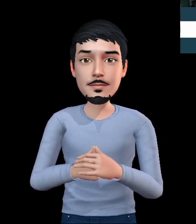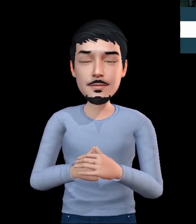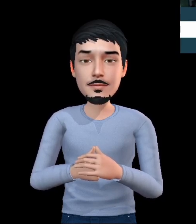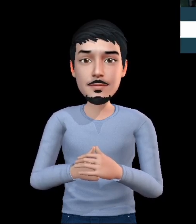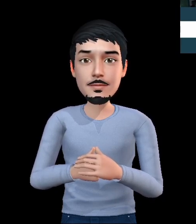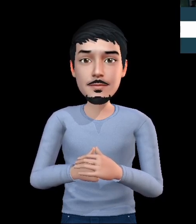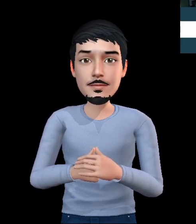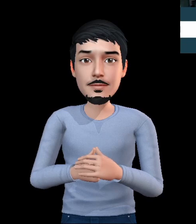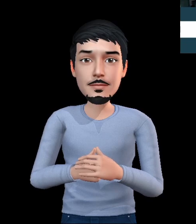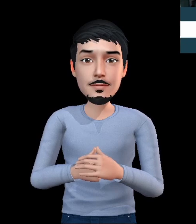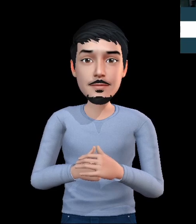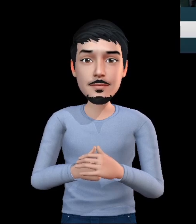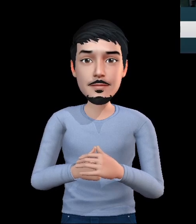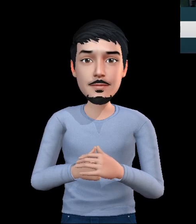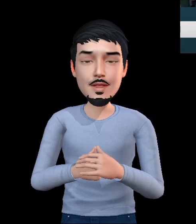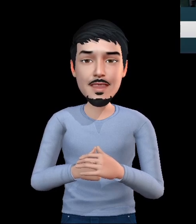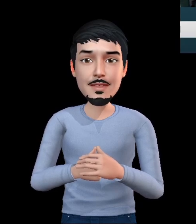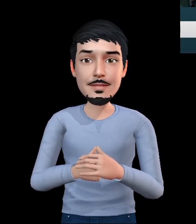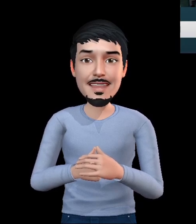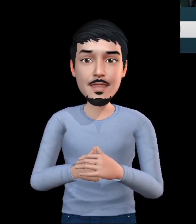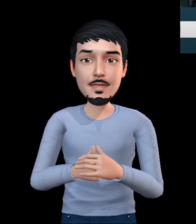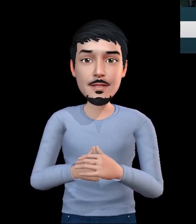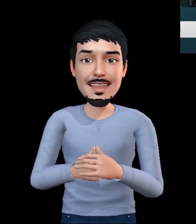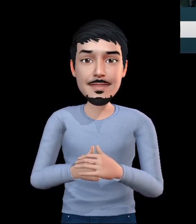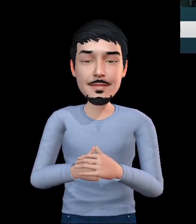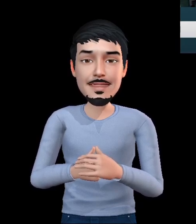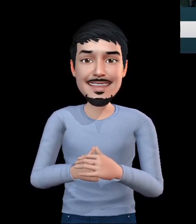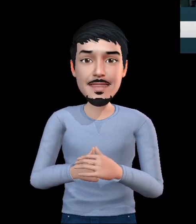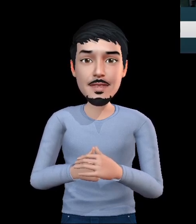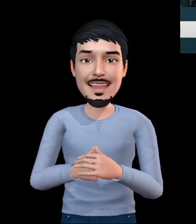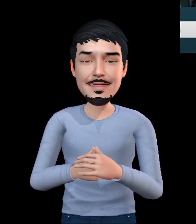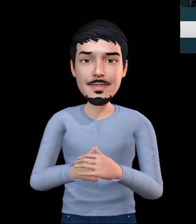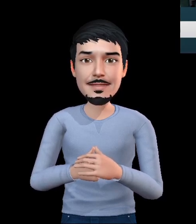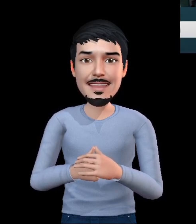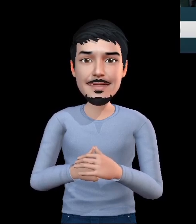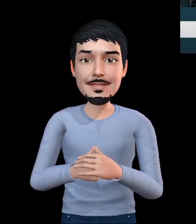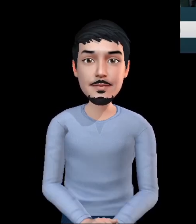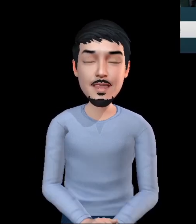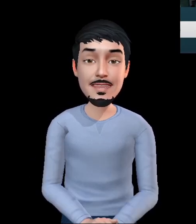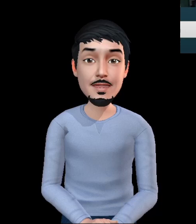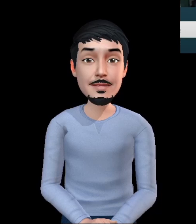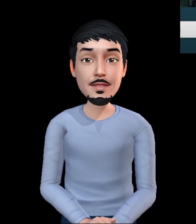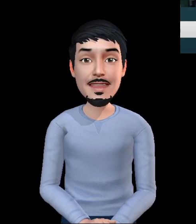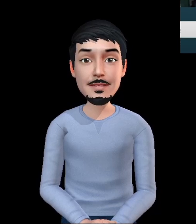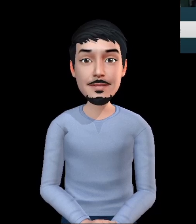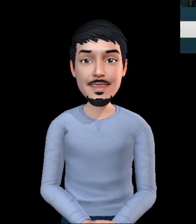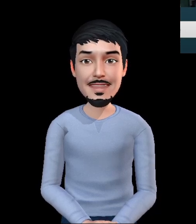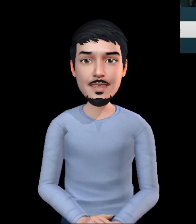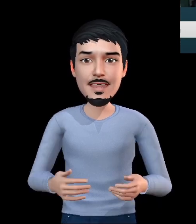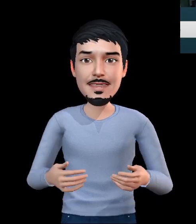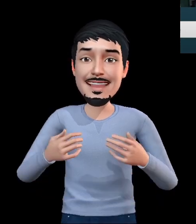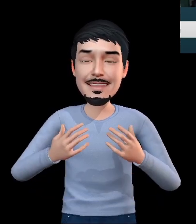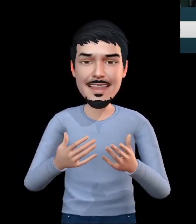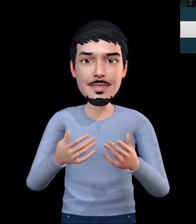I will say yes and no. I will say, you know what? In the first place, they should be asking this from the U.S. government.